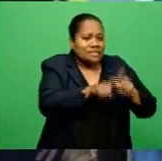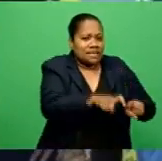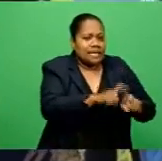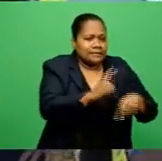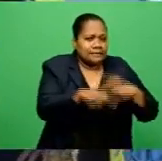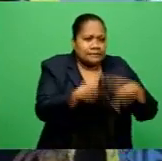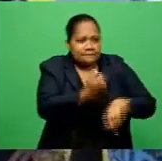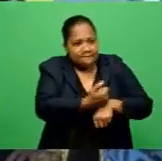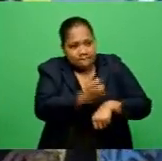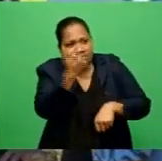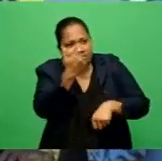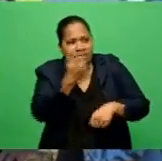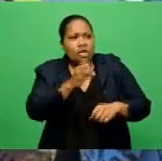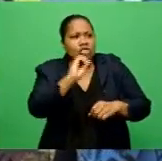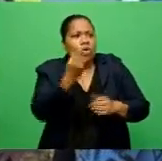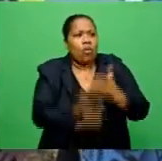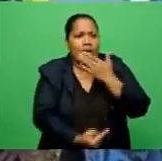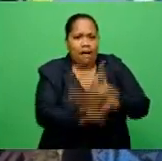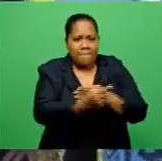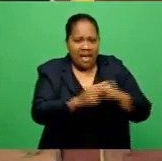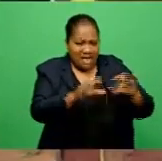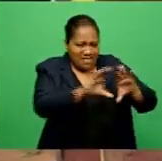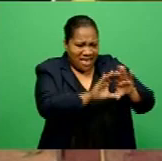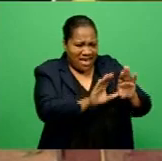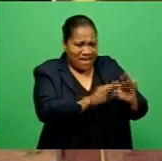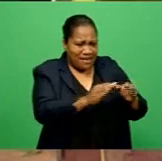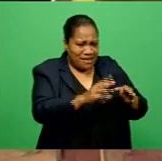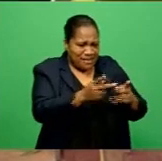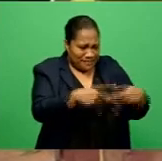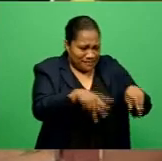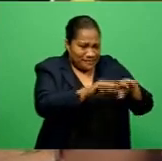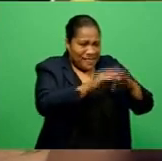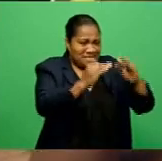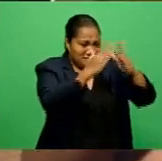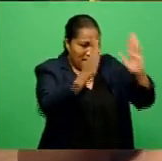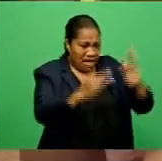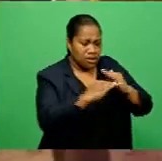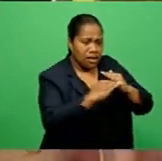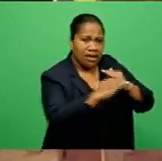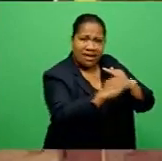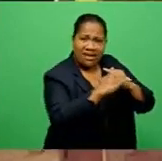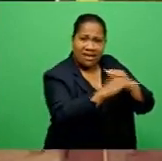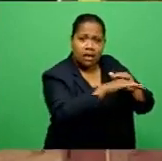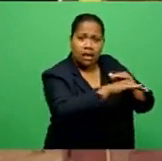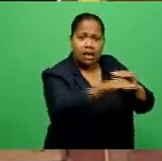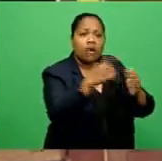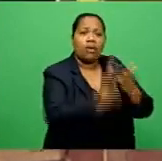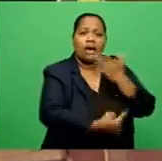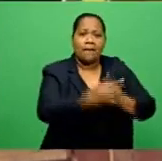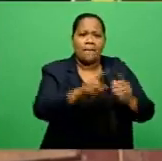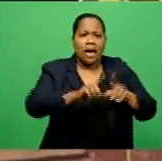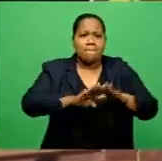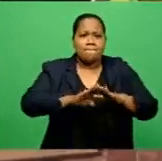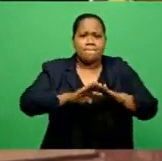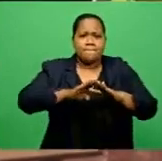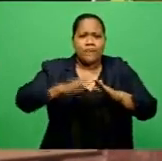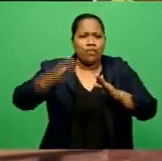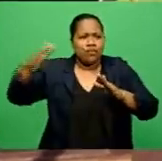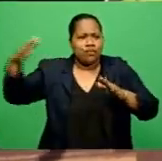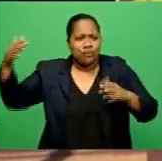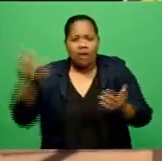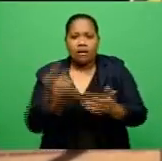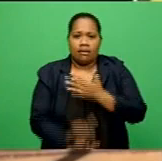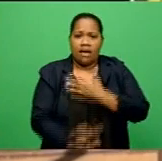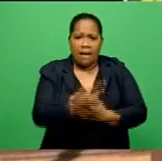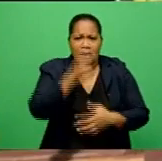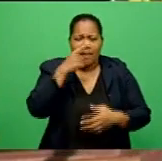Like these verandas started to break, person by person. And then it went that side. People were screaming, crying,